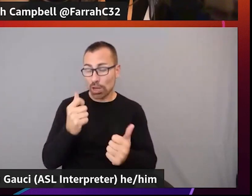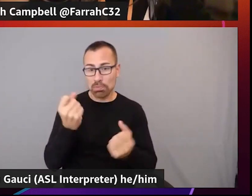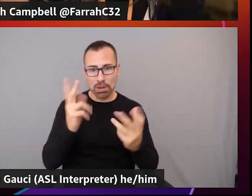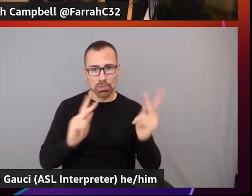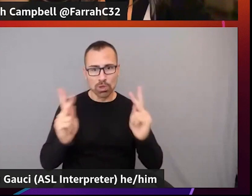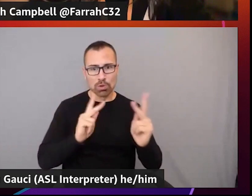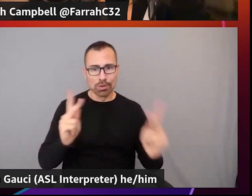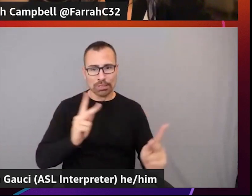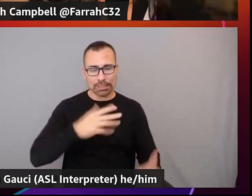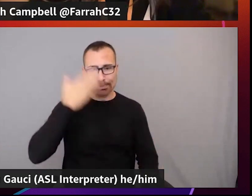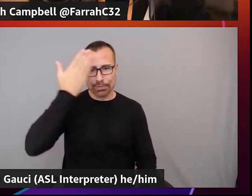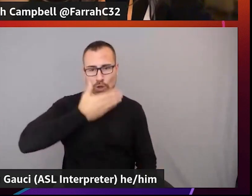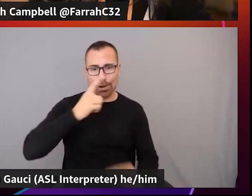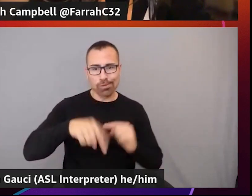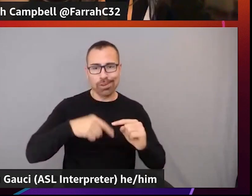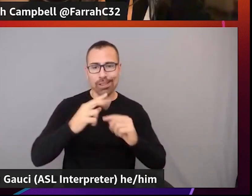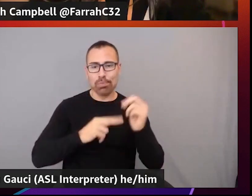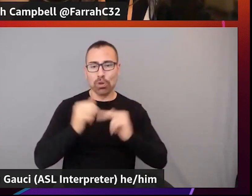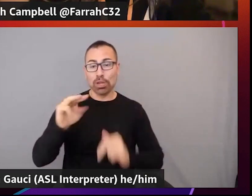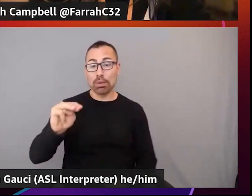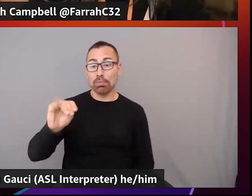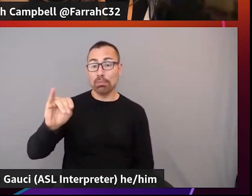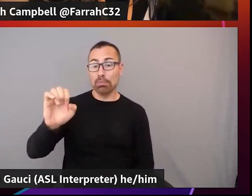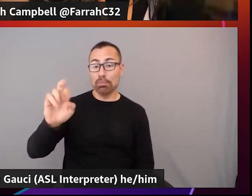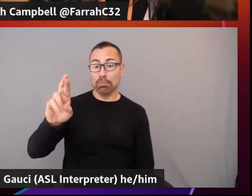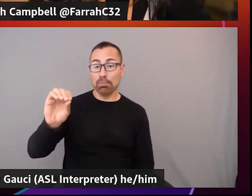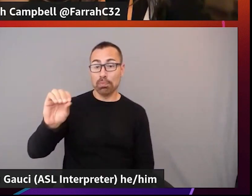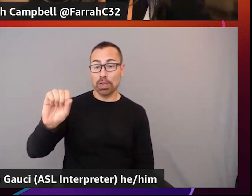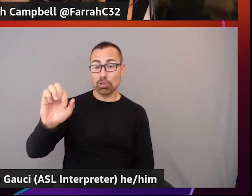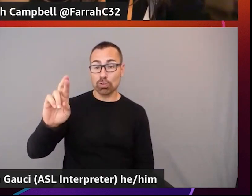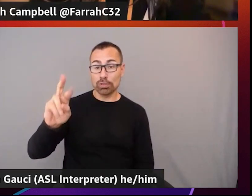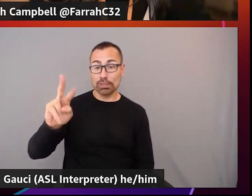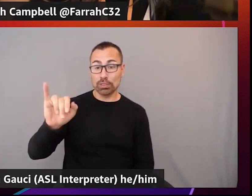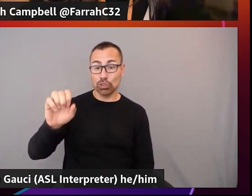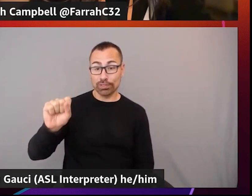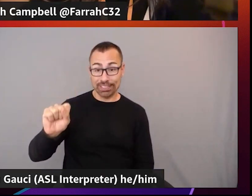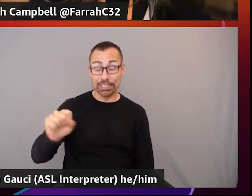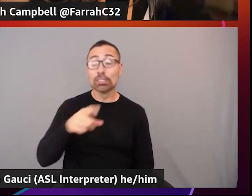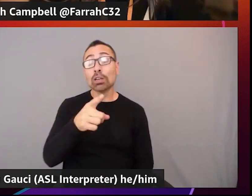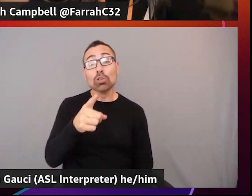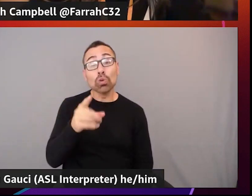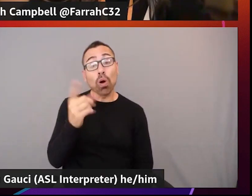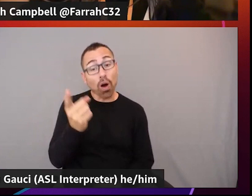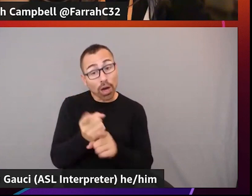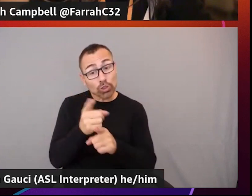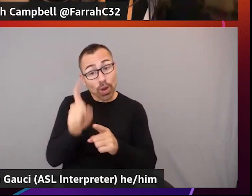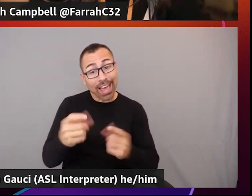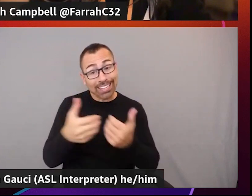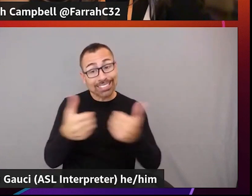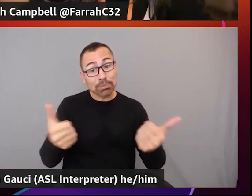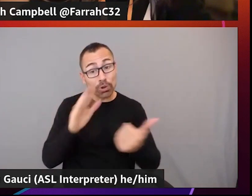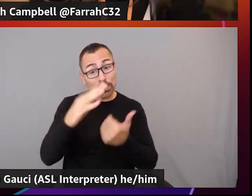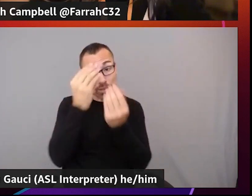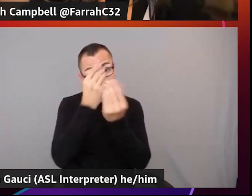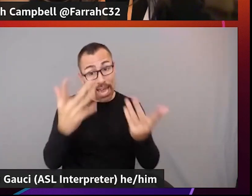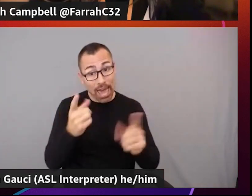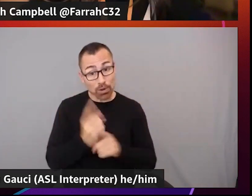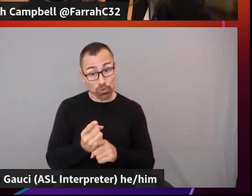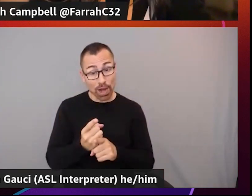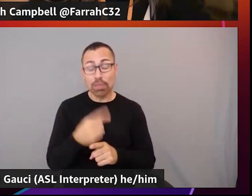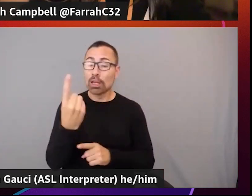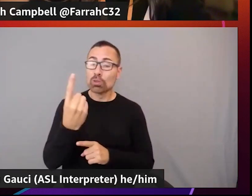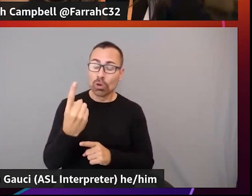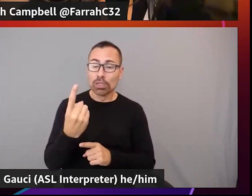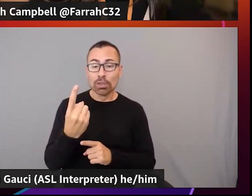building microservices is you all also had that separation of data, right? That's one of the key pieces of building a